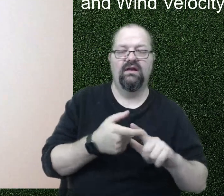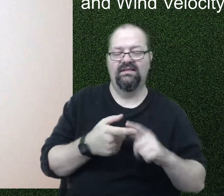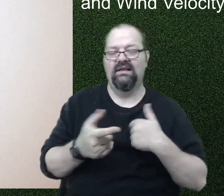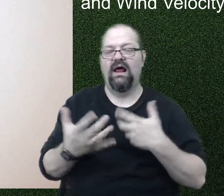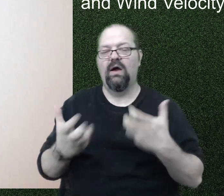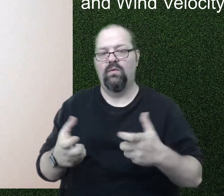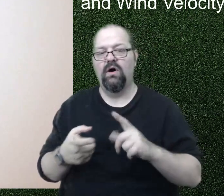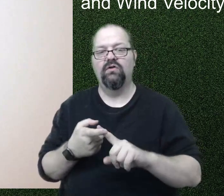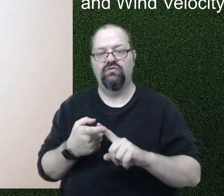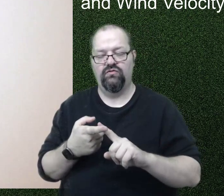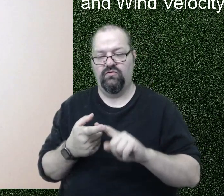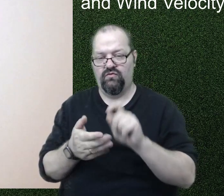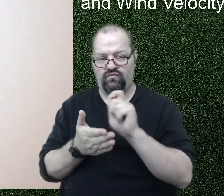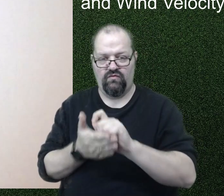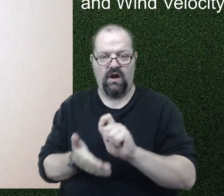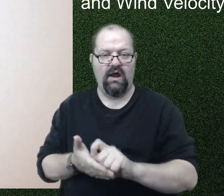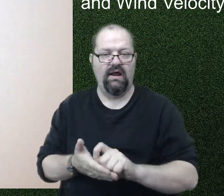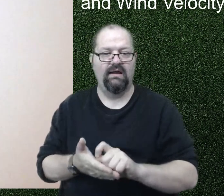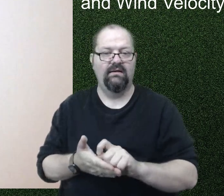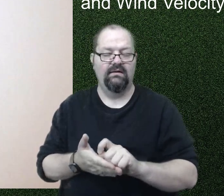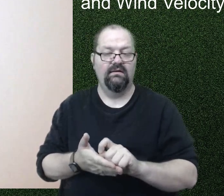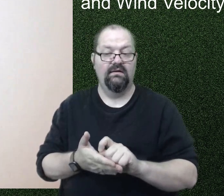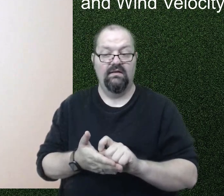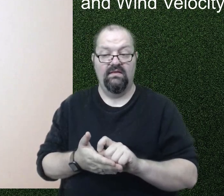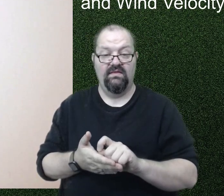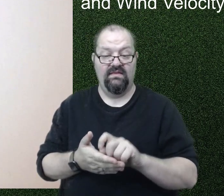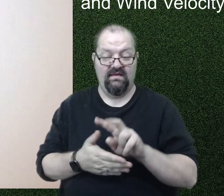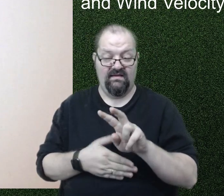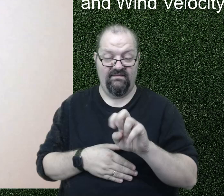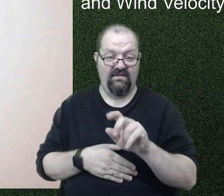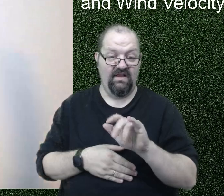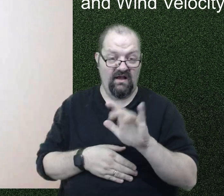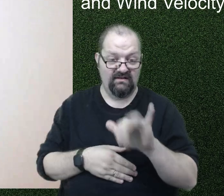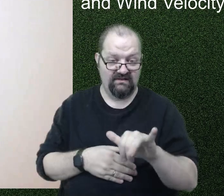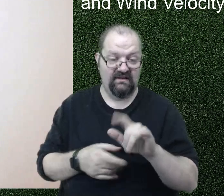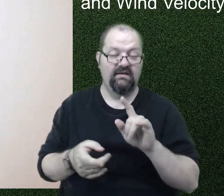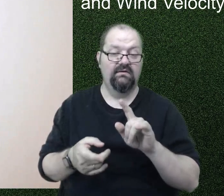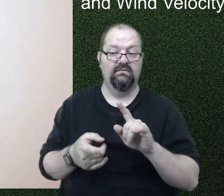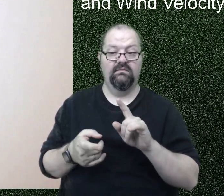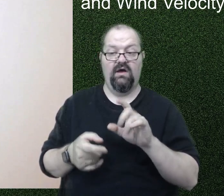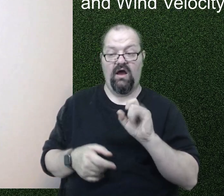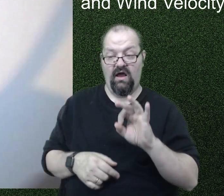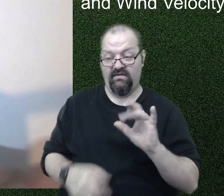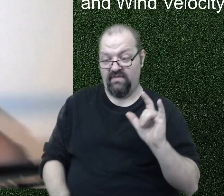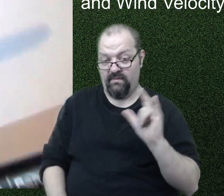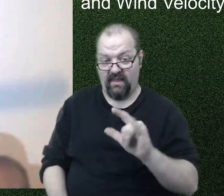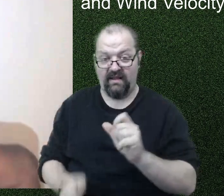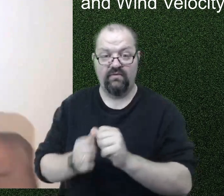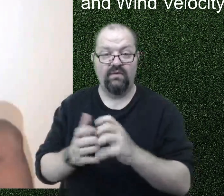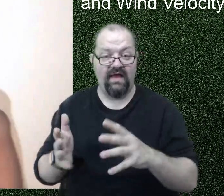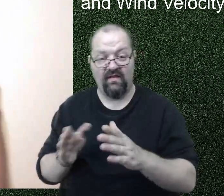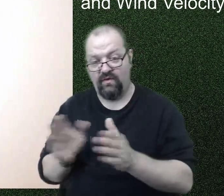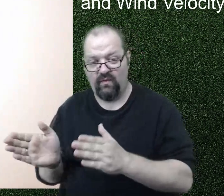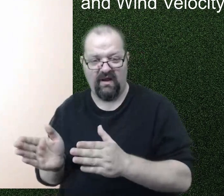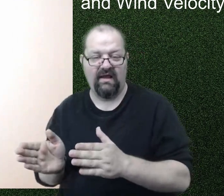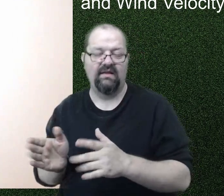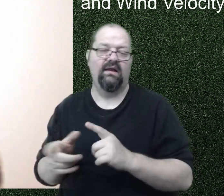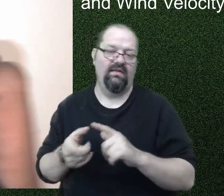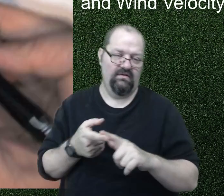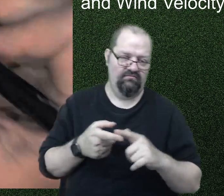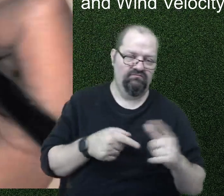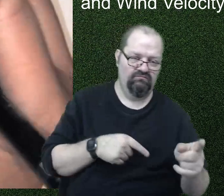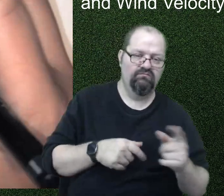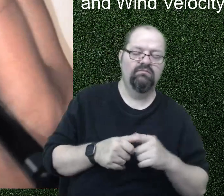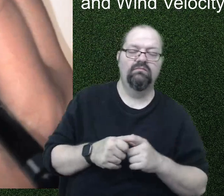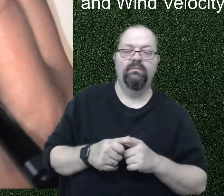write the velocity of the plane without the wind in component form. So I'm going to call this the